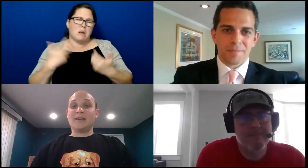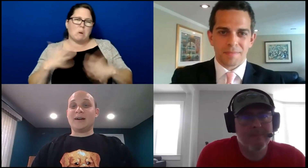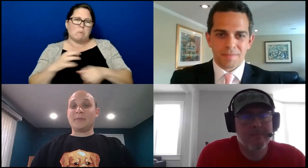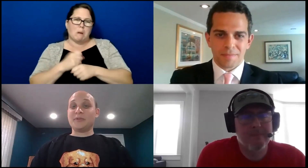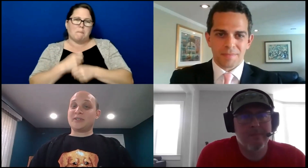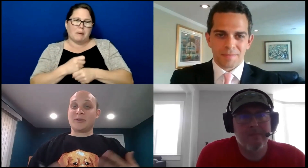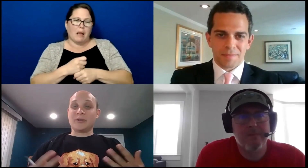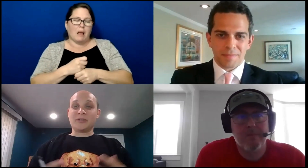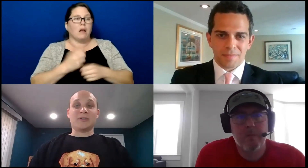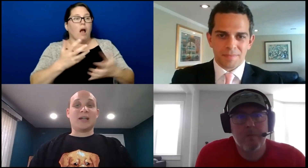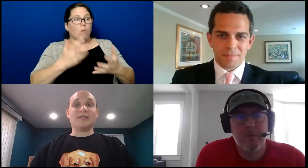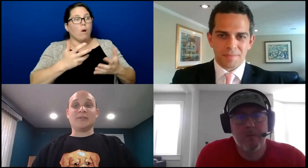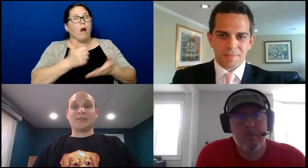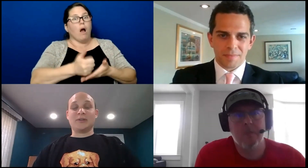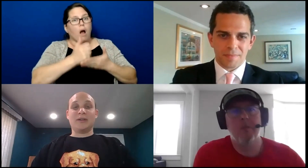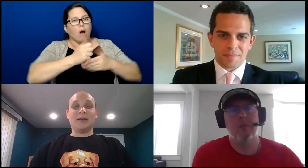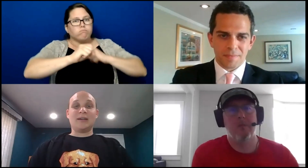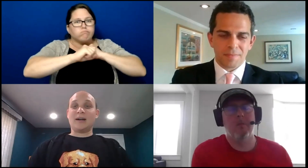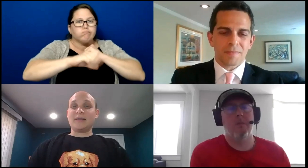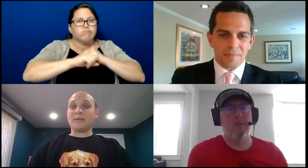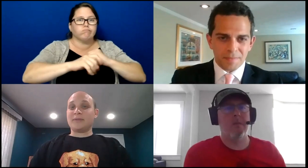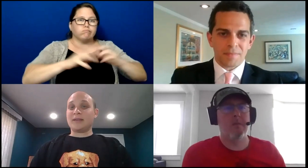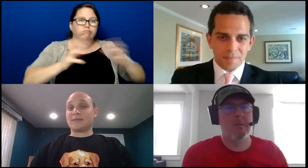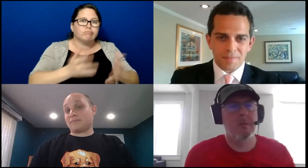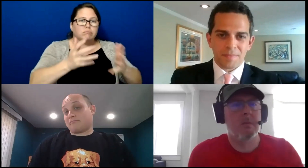them, which is very much what I do. So